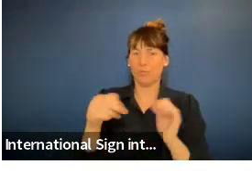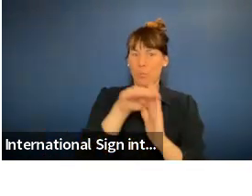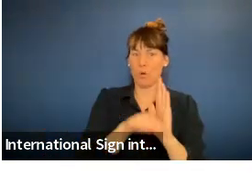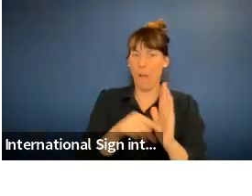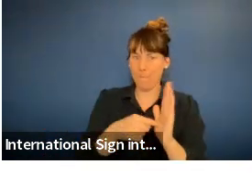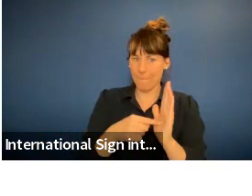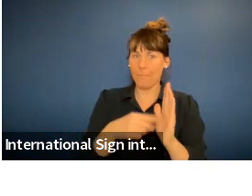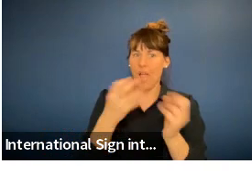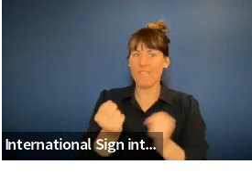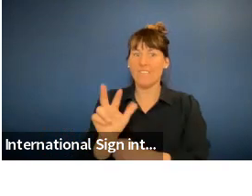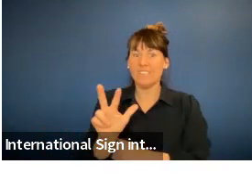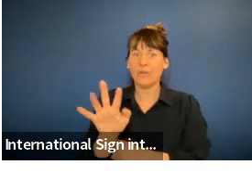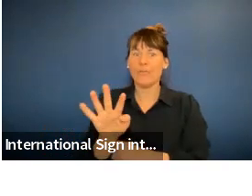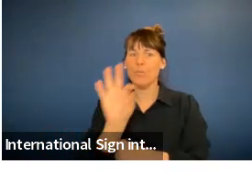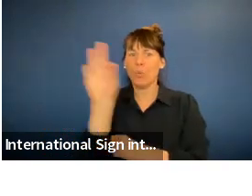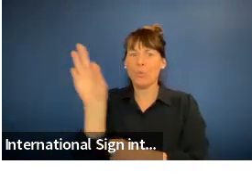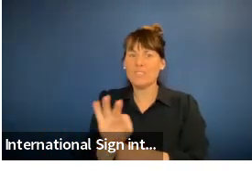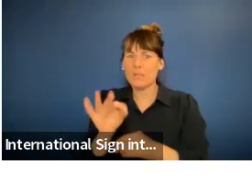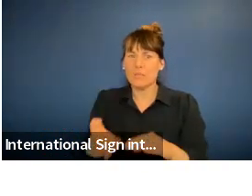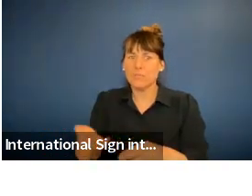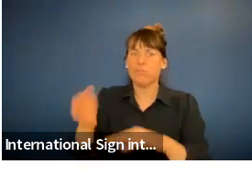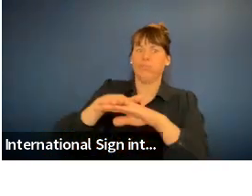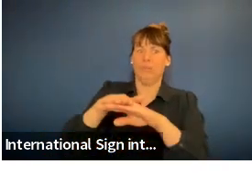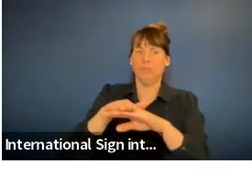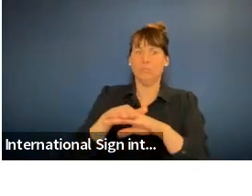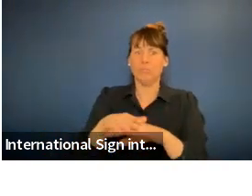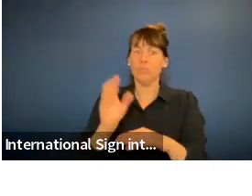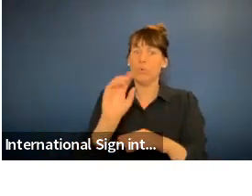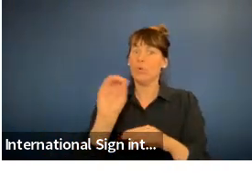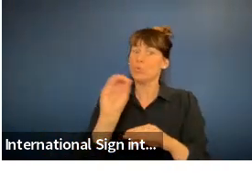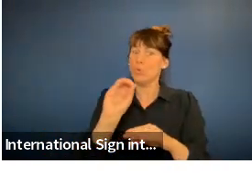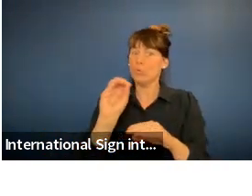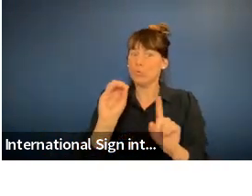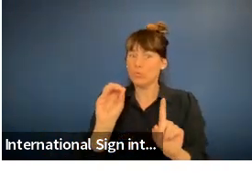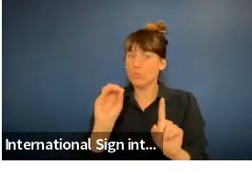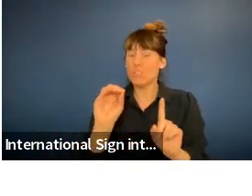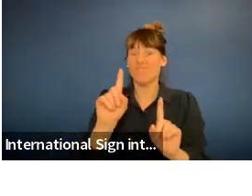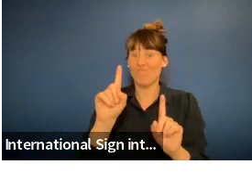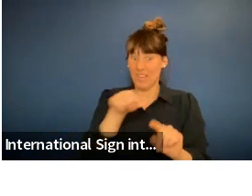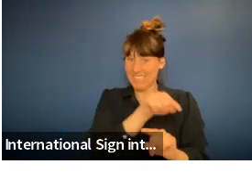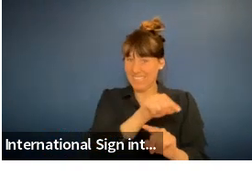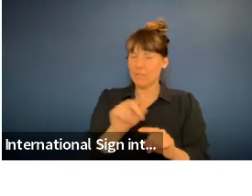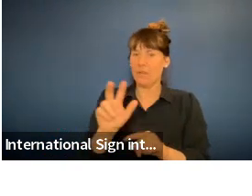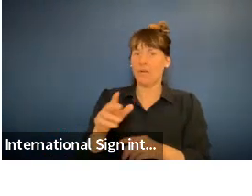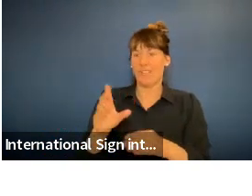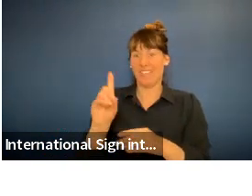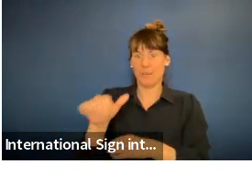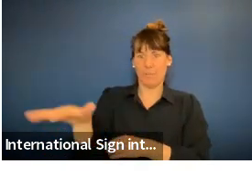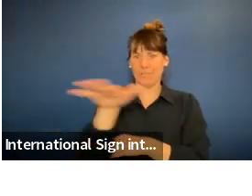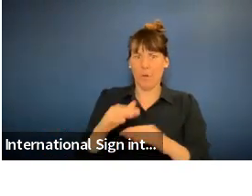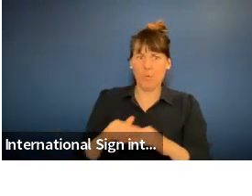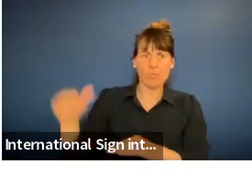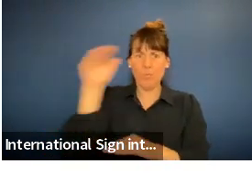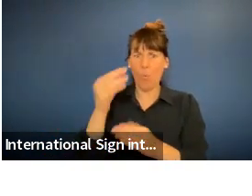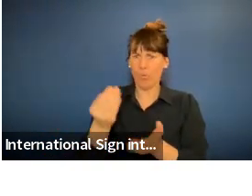social protection toolkit, and one that we hopefully see implemented more over the coming years with considerations for how to make